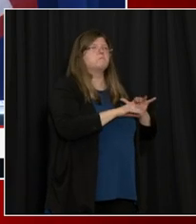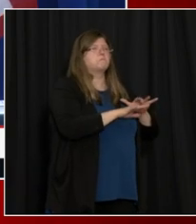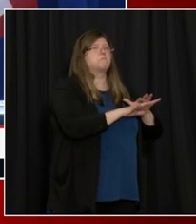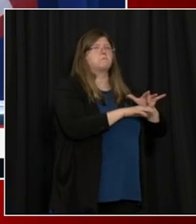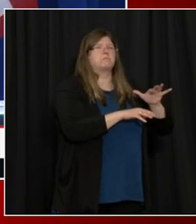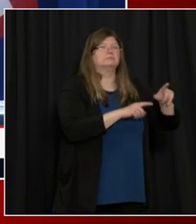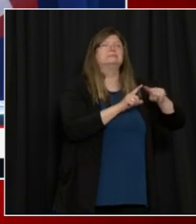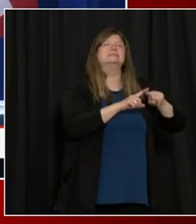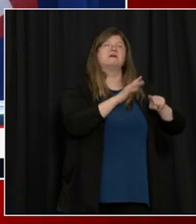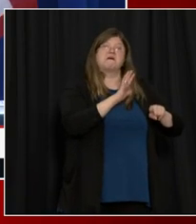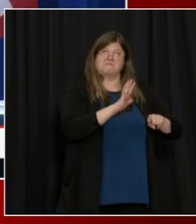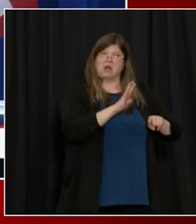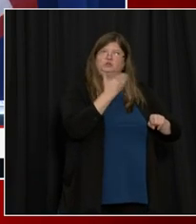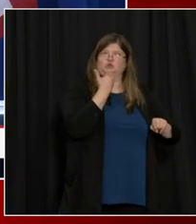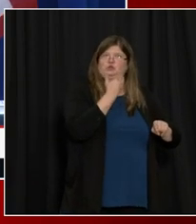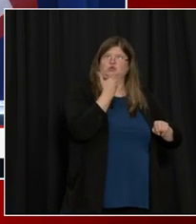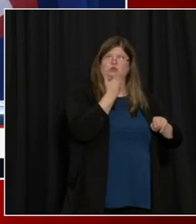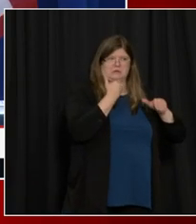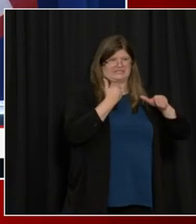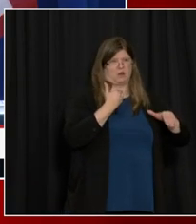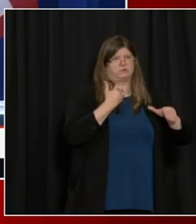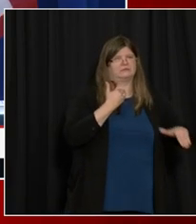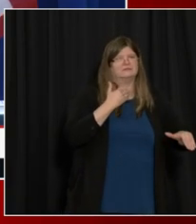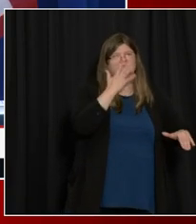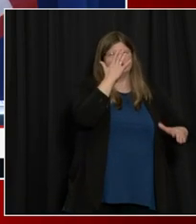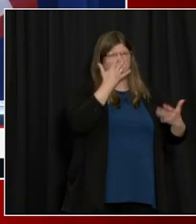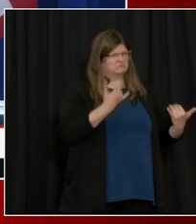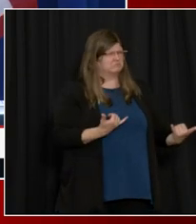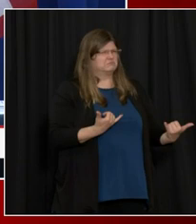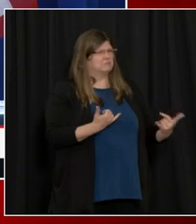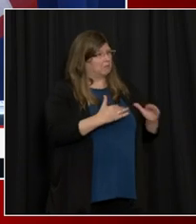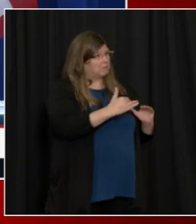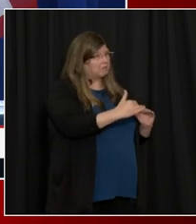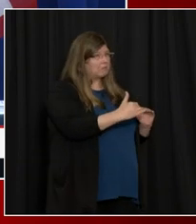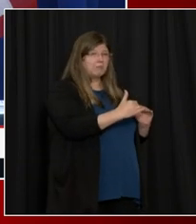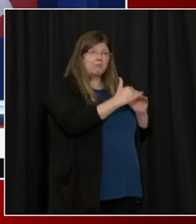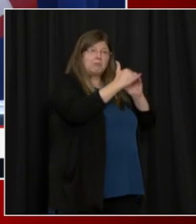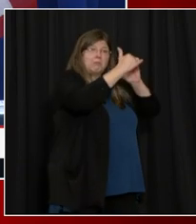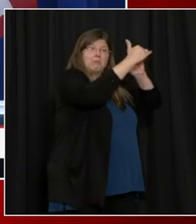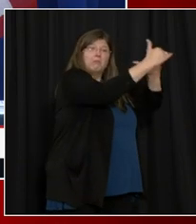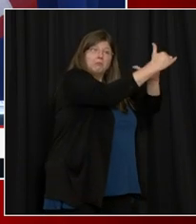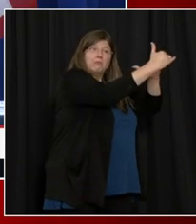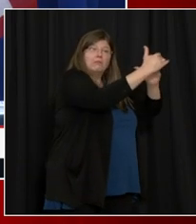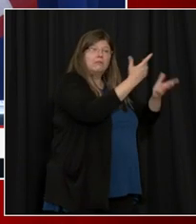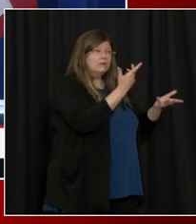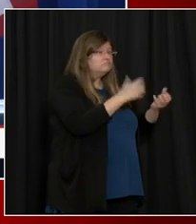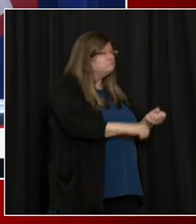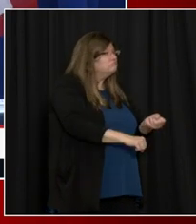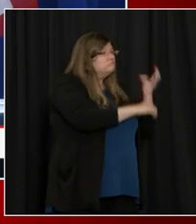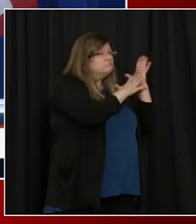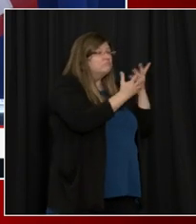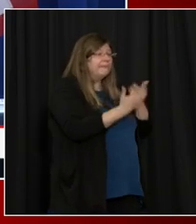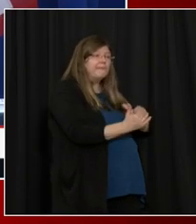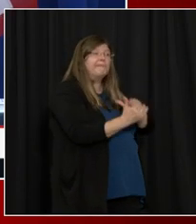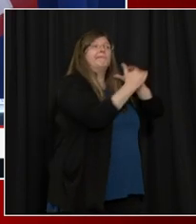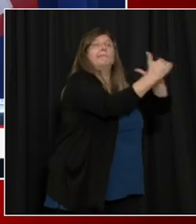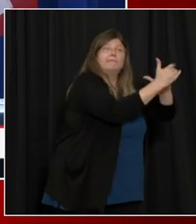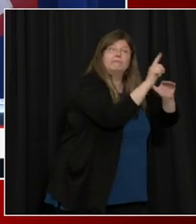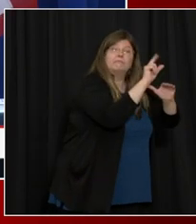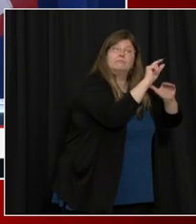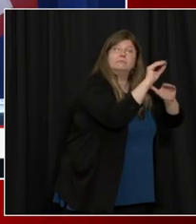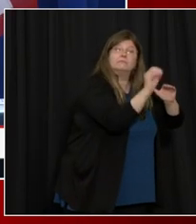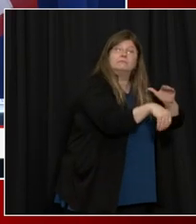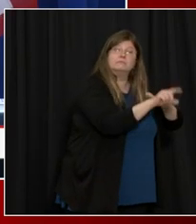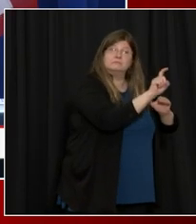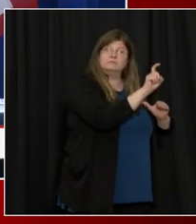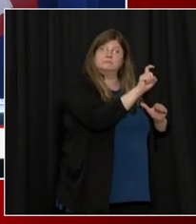5%. My point here is we're not sharing those numbers anymore. That we need to have a positivity rate below 10%. Well, we've been sharing these